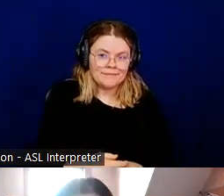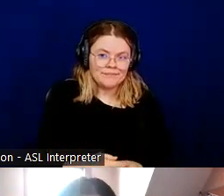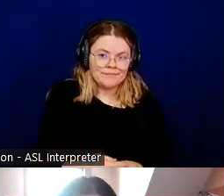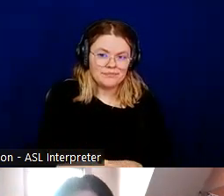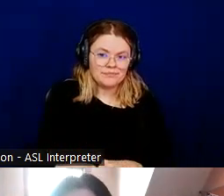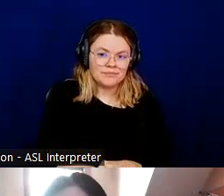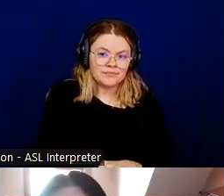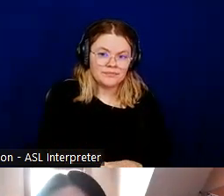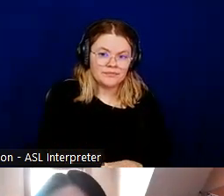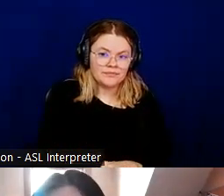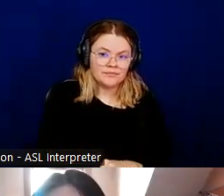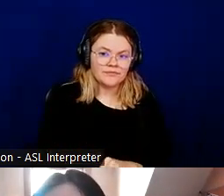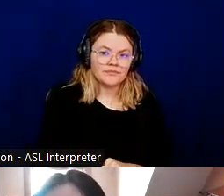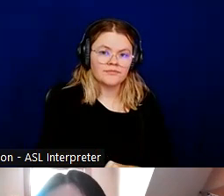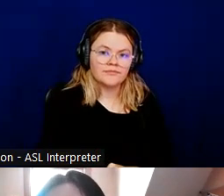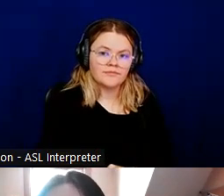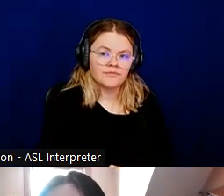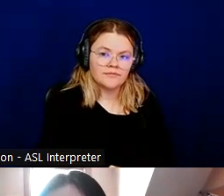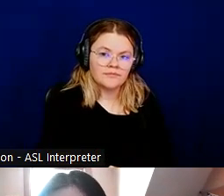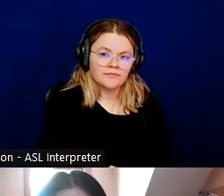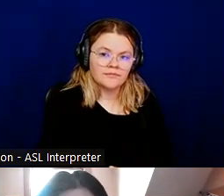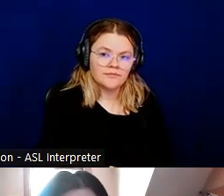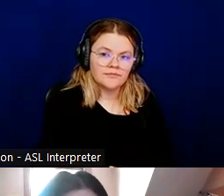because they often know right from wrong,